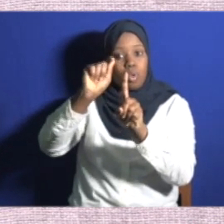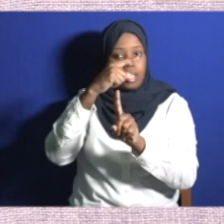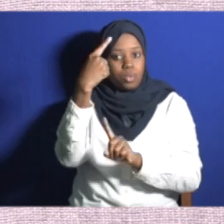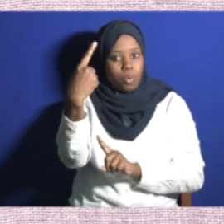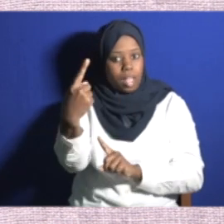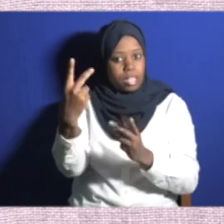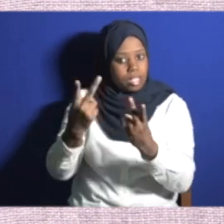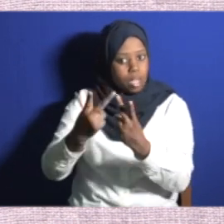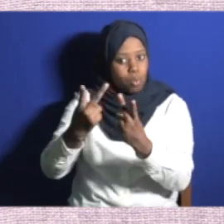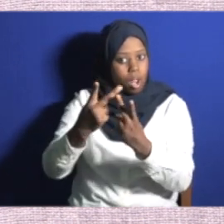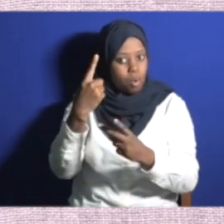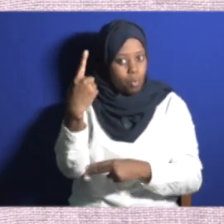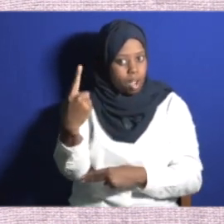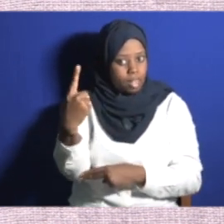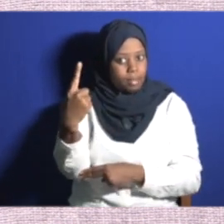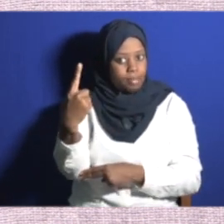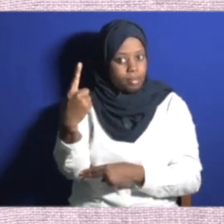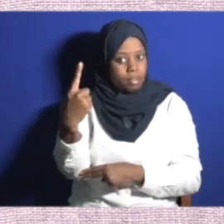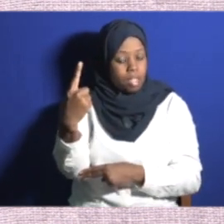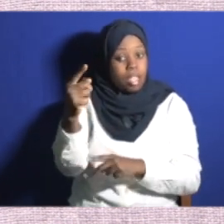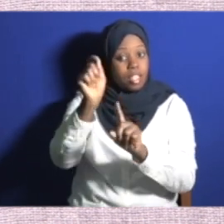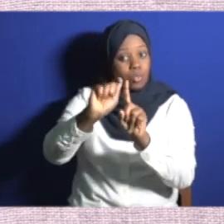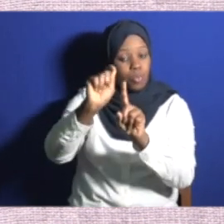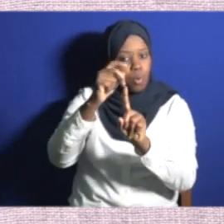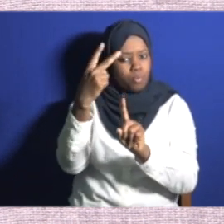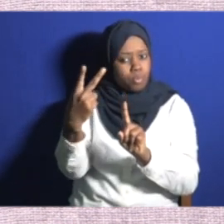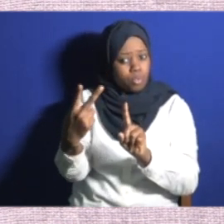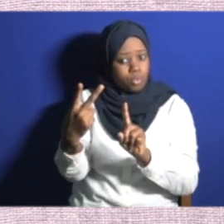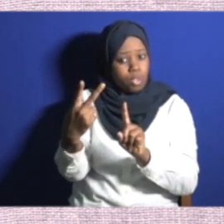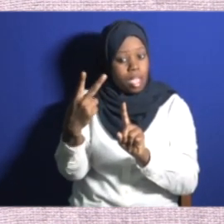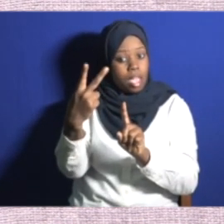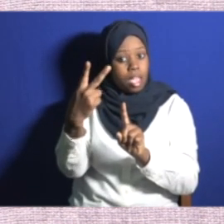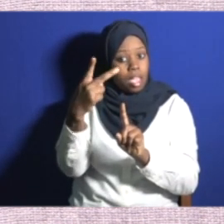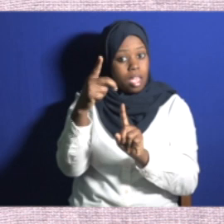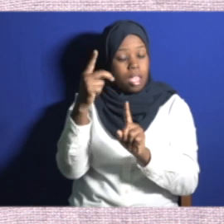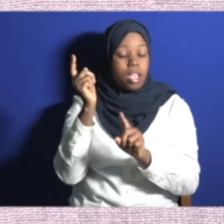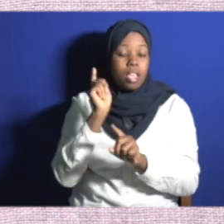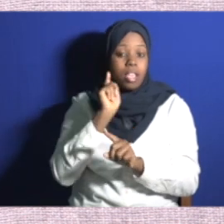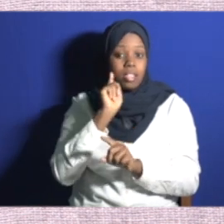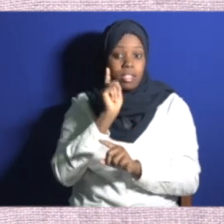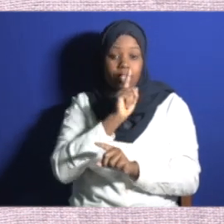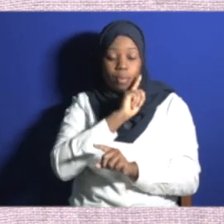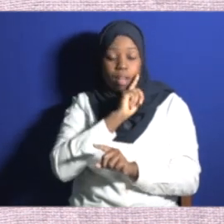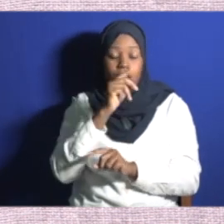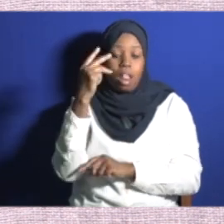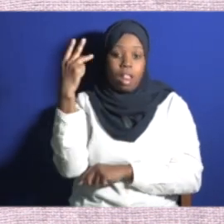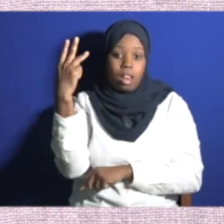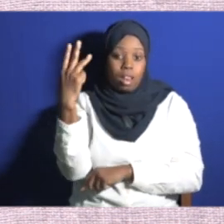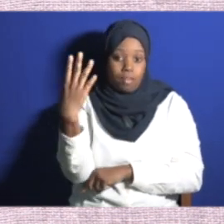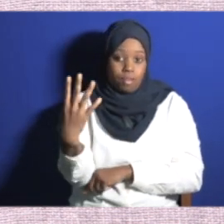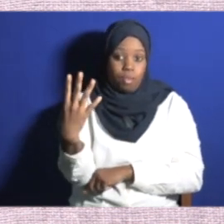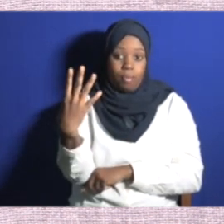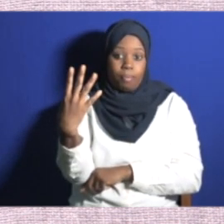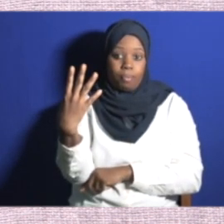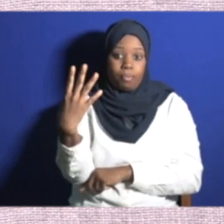1. The square of 2 is 4. Very good. And the square of 3